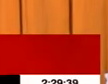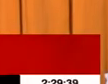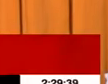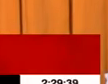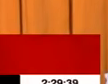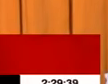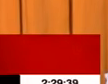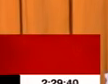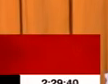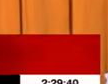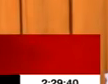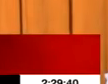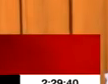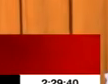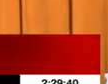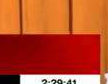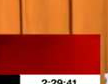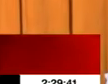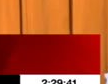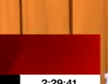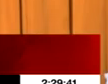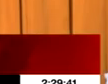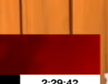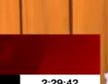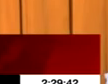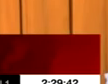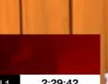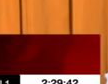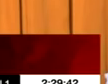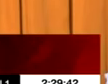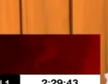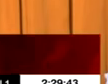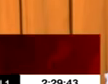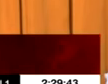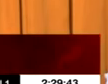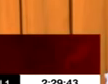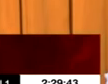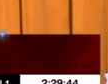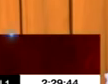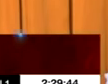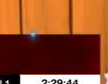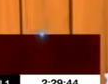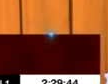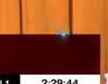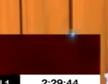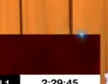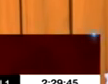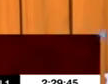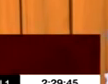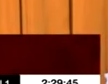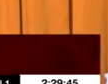or person performing the functions of the office of the President during their tenure of